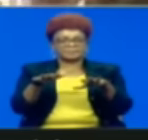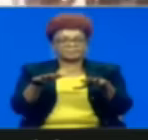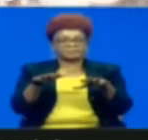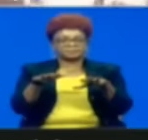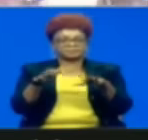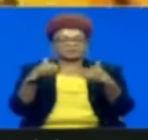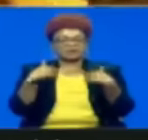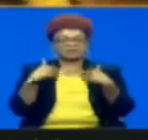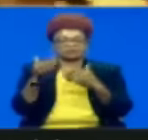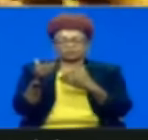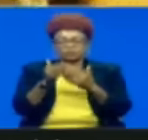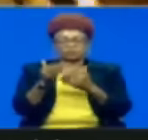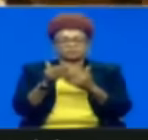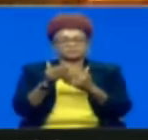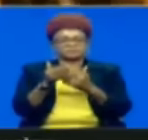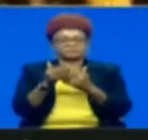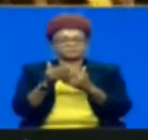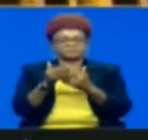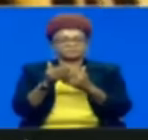bringing it closer home.